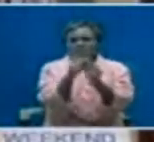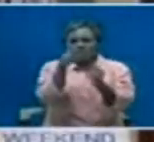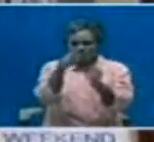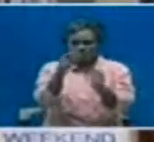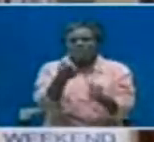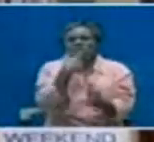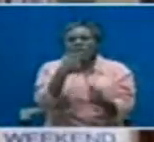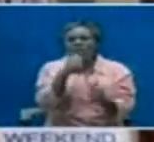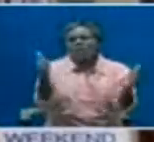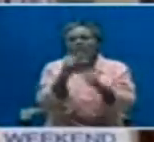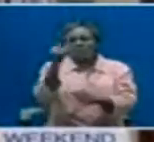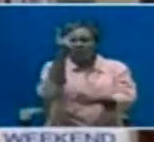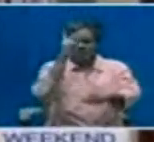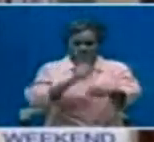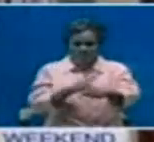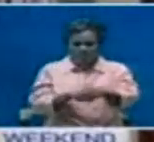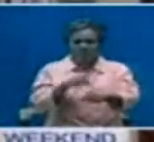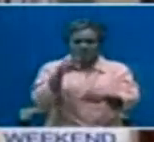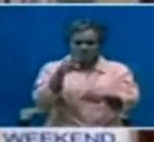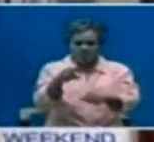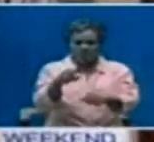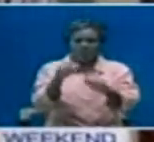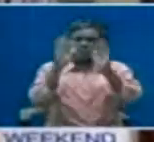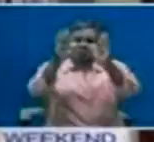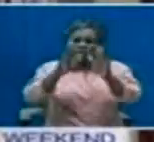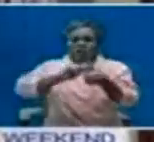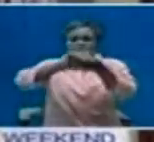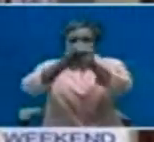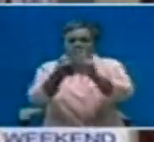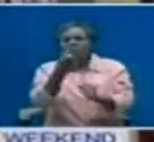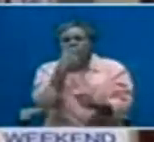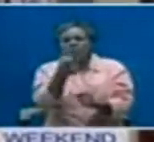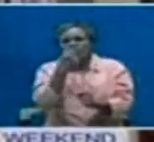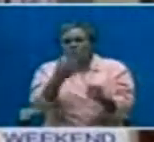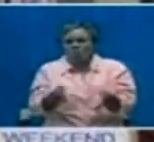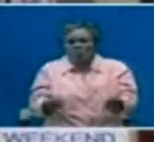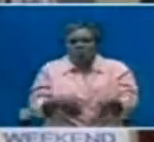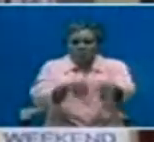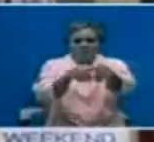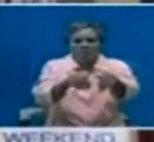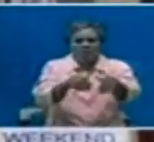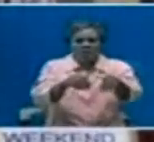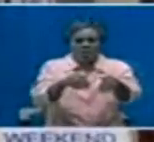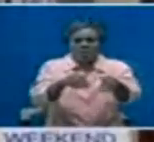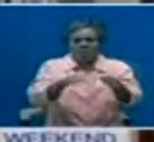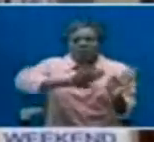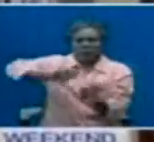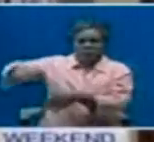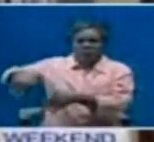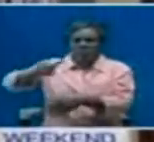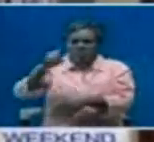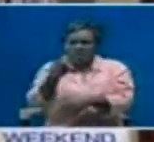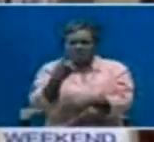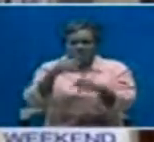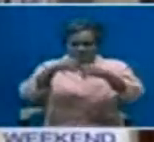line treatment, and that has necessitated us to change the treatment guidelines, moving from what we used to recommend as a